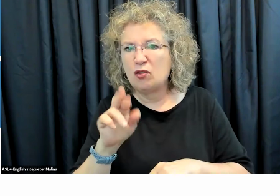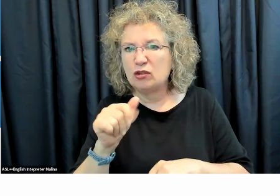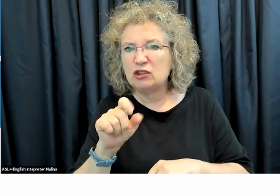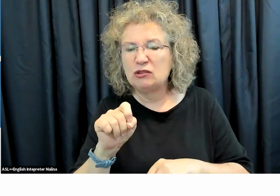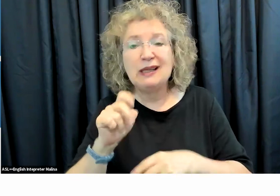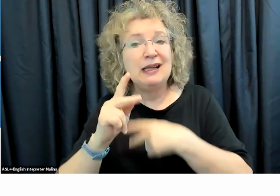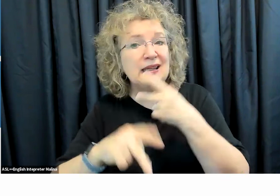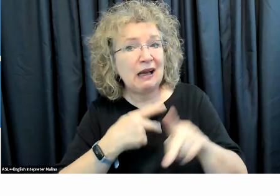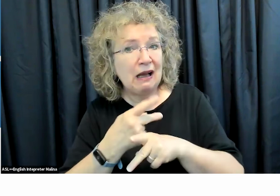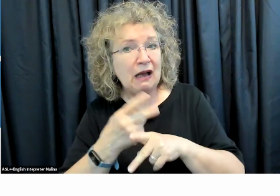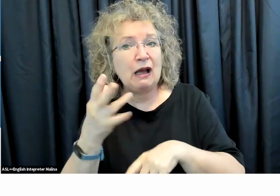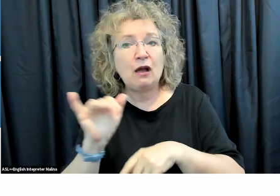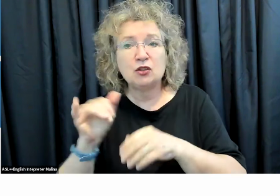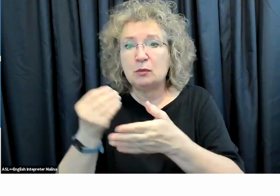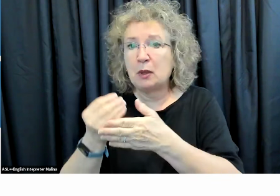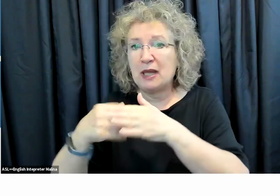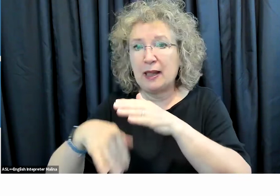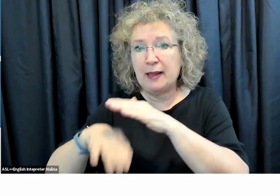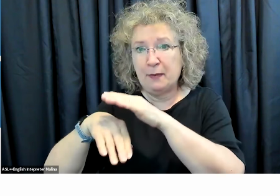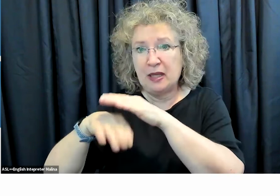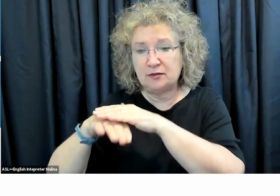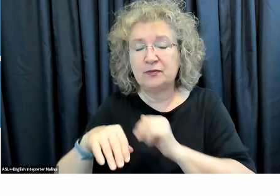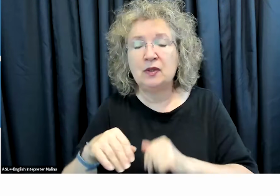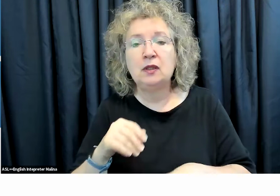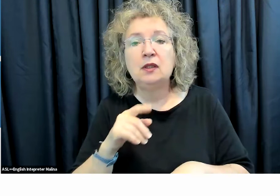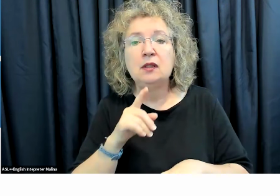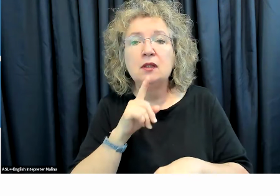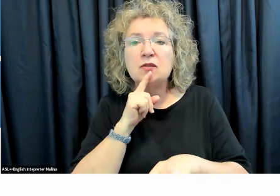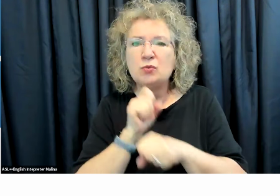so coverage limits, to ensure we're protected.